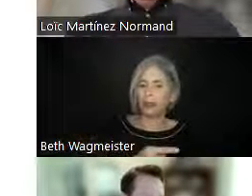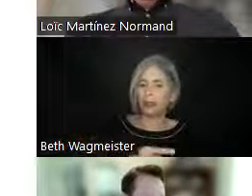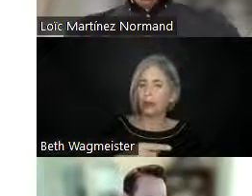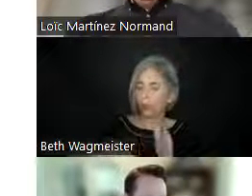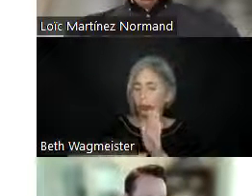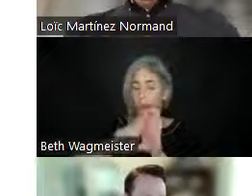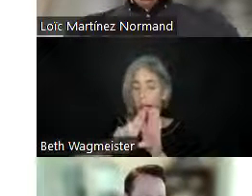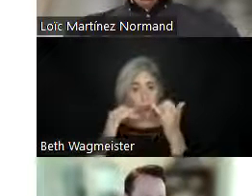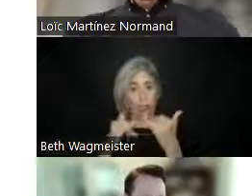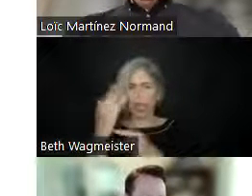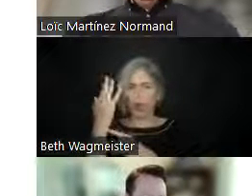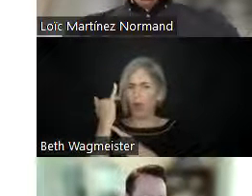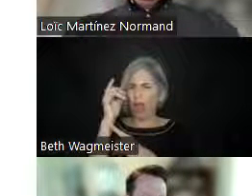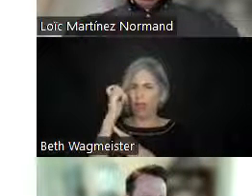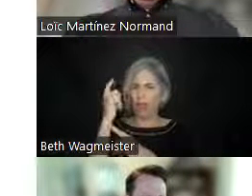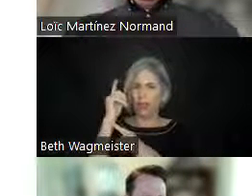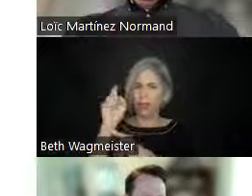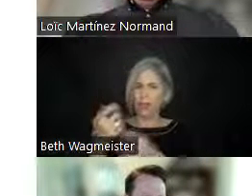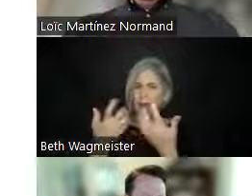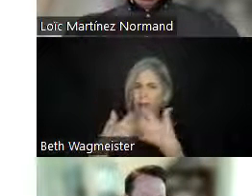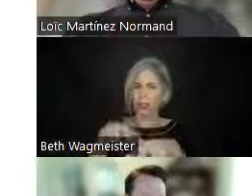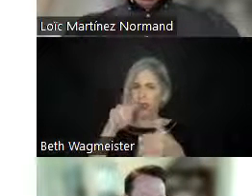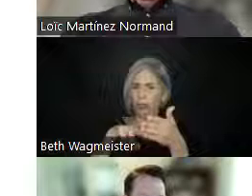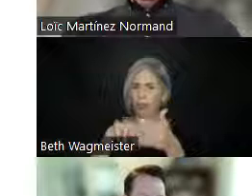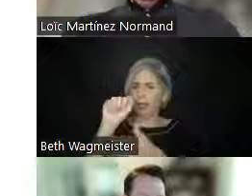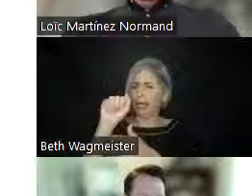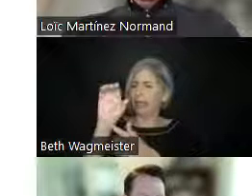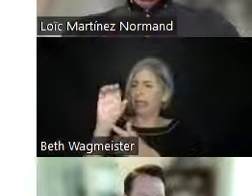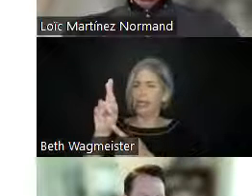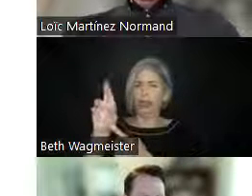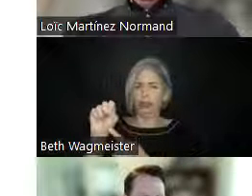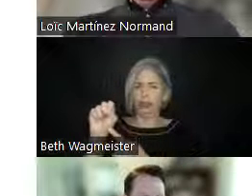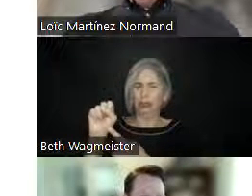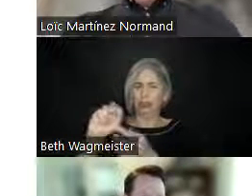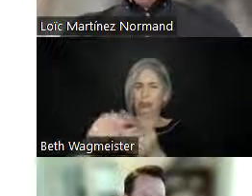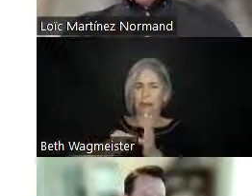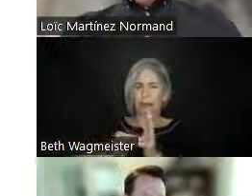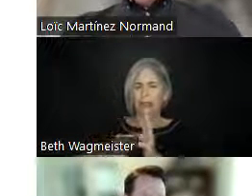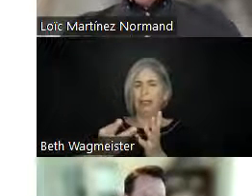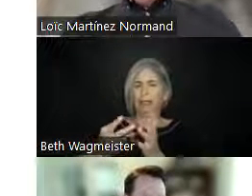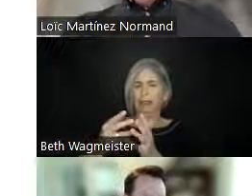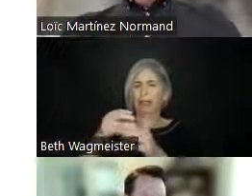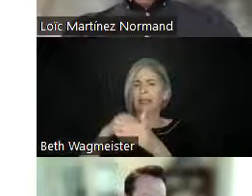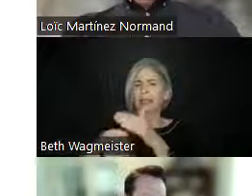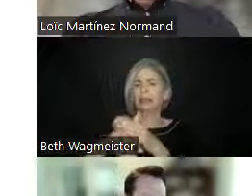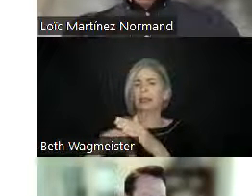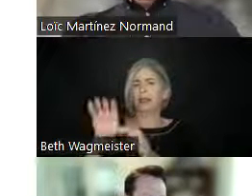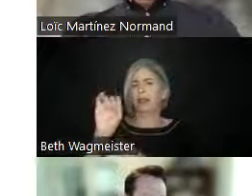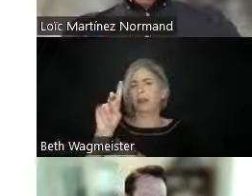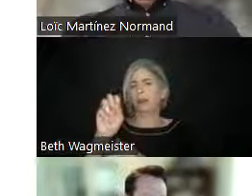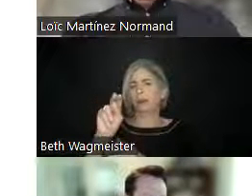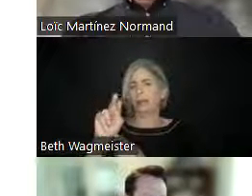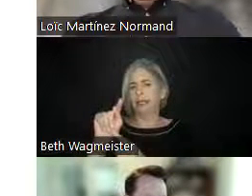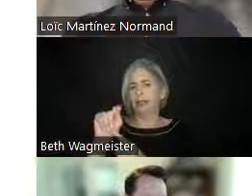cover why government needs machine readable ACRs, and ACRs are accessible conformance reports. We're going to talk